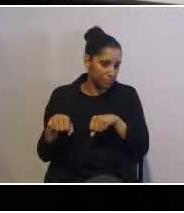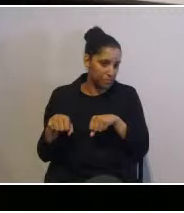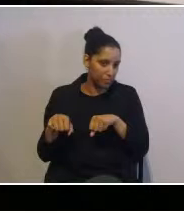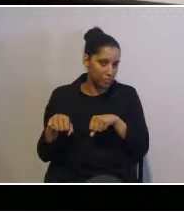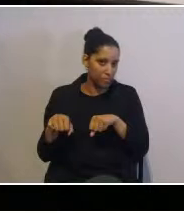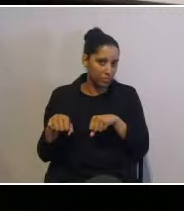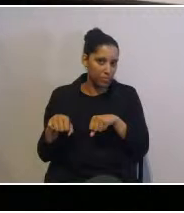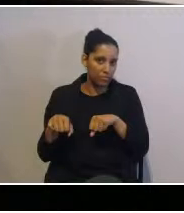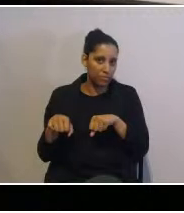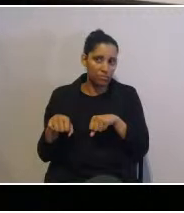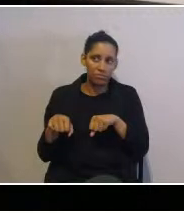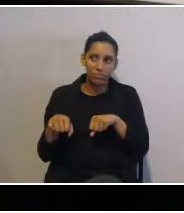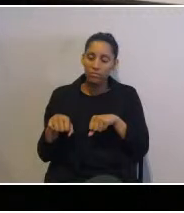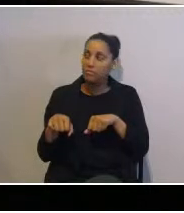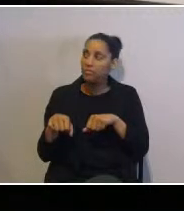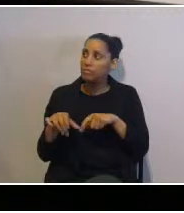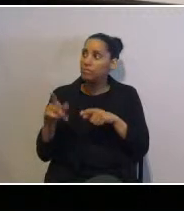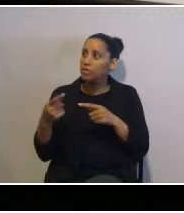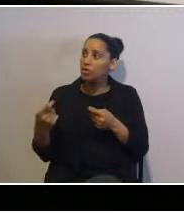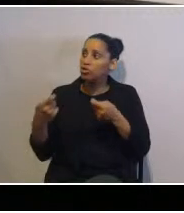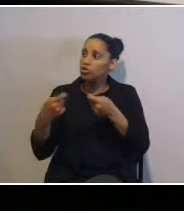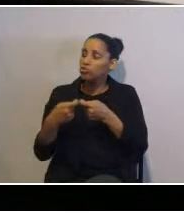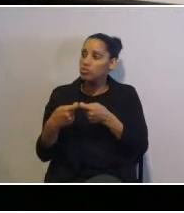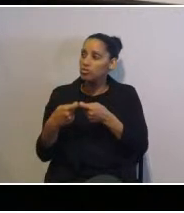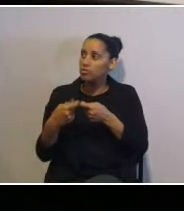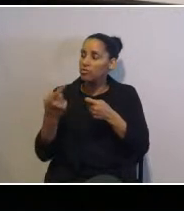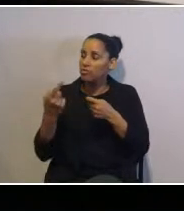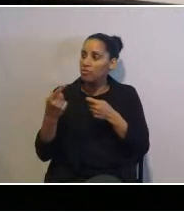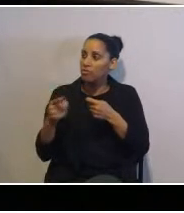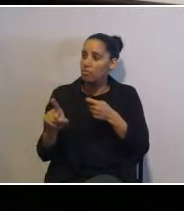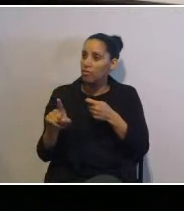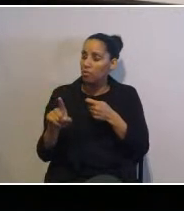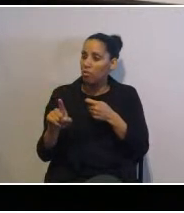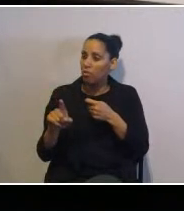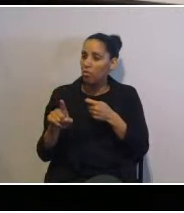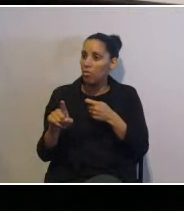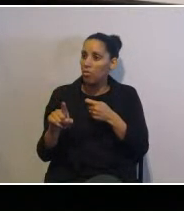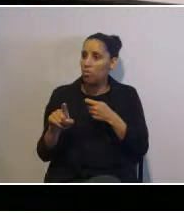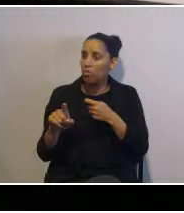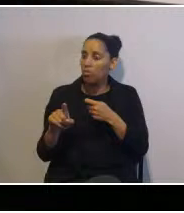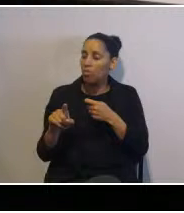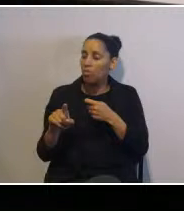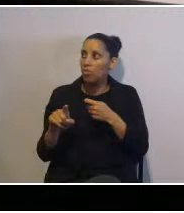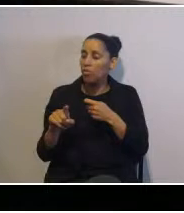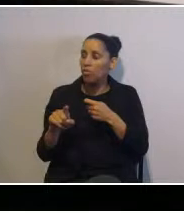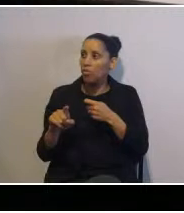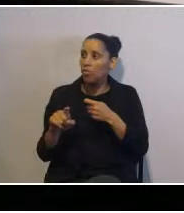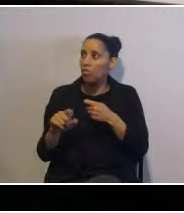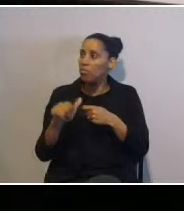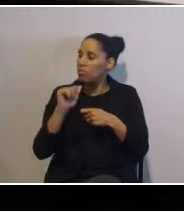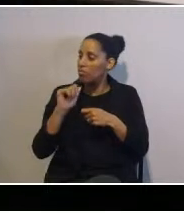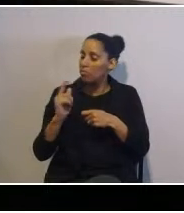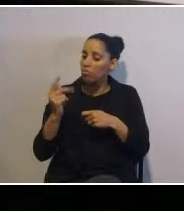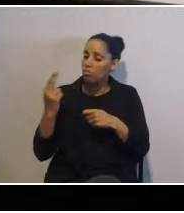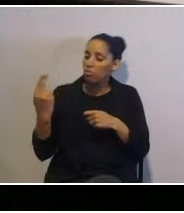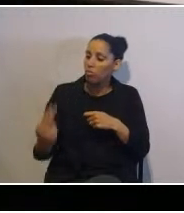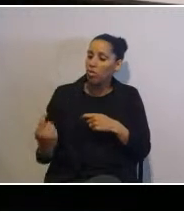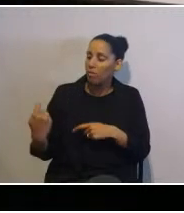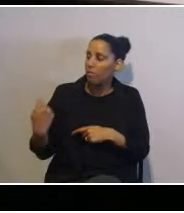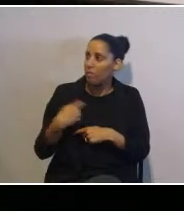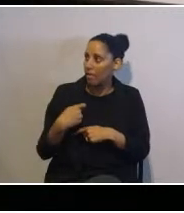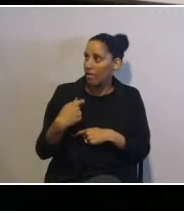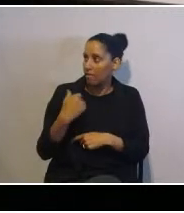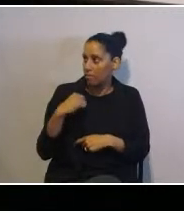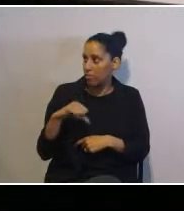the contribution to the 9 payment by the municipalities themselves, and that which then